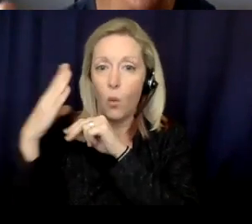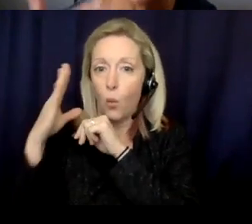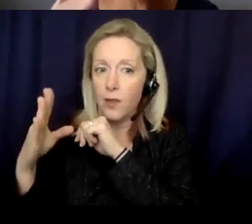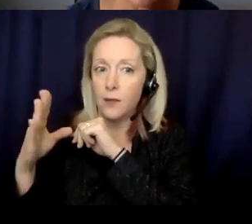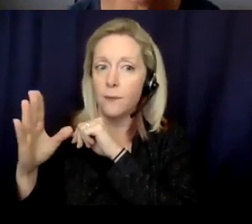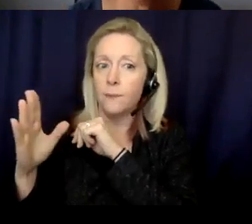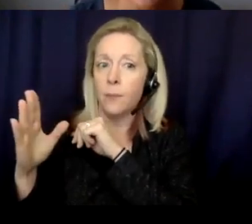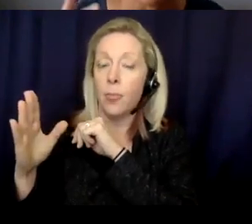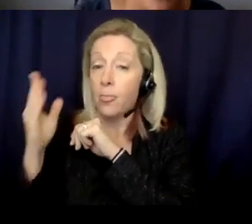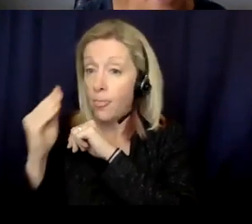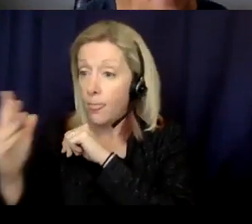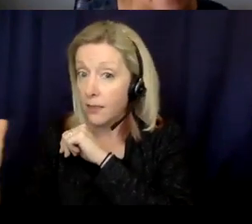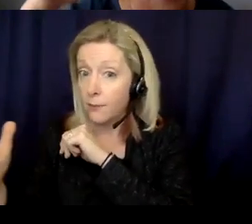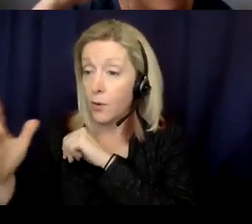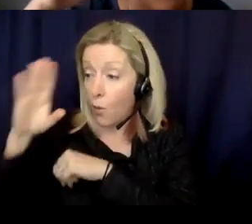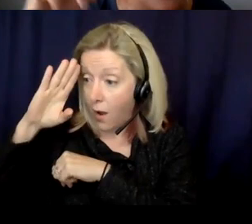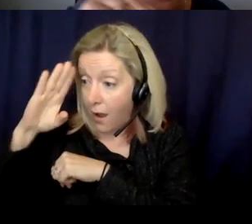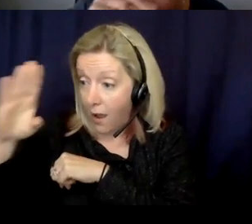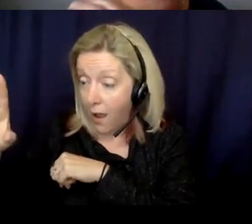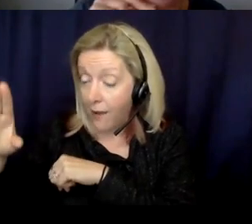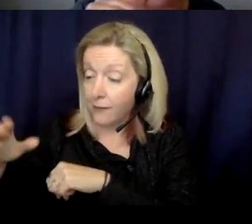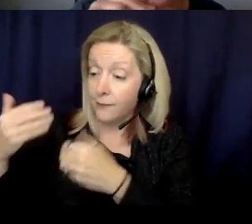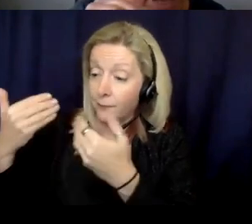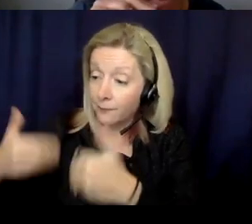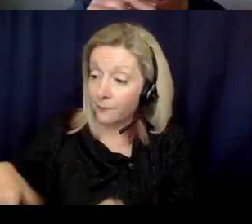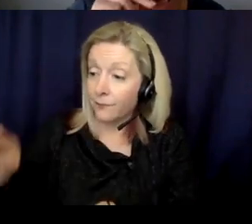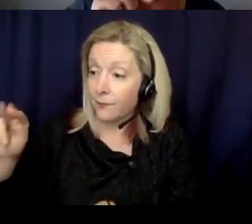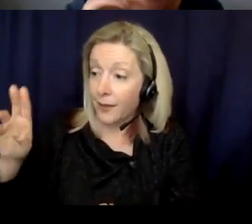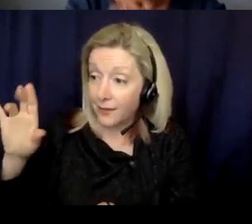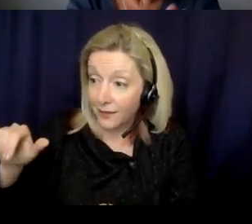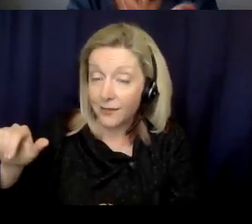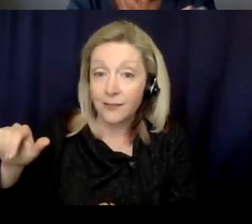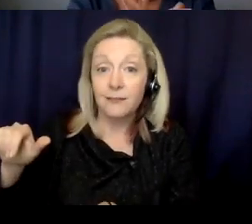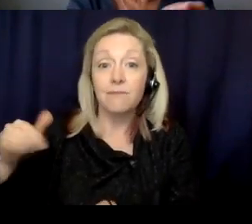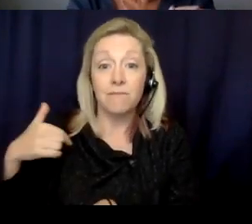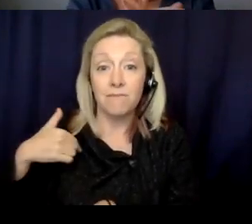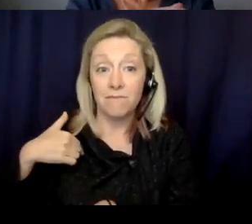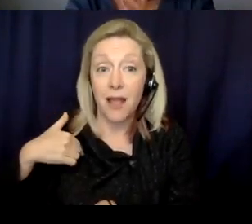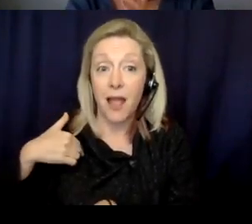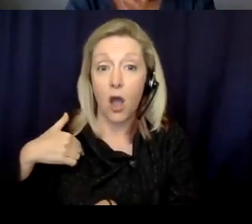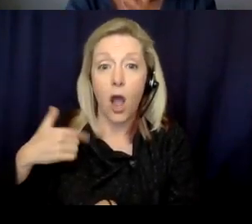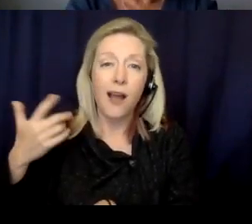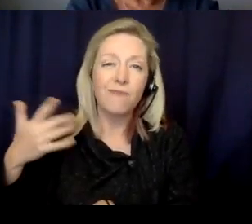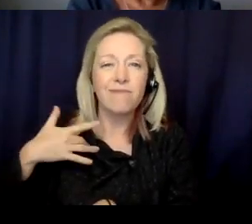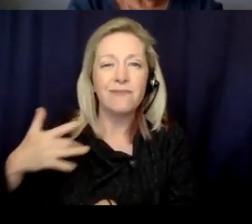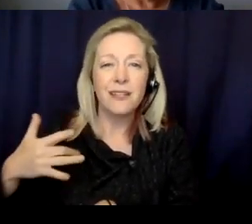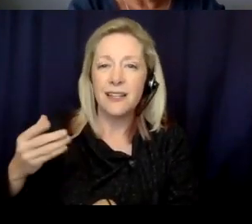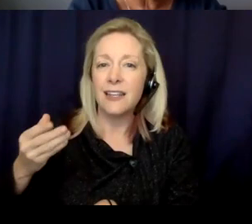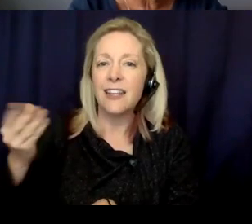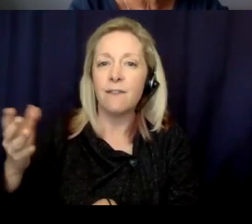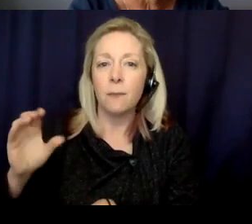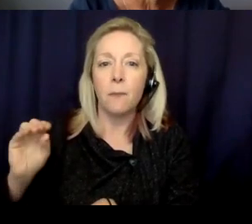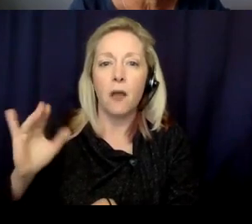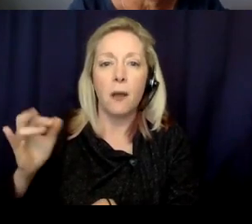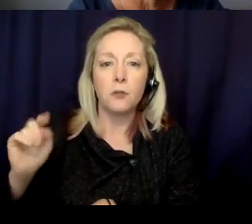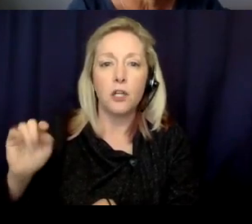I'm going to let them know, hi, my name is Nancy, and I'm going to give them usually an object cue, something that's